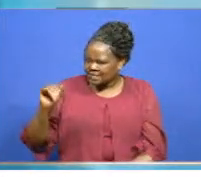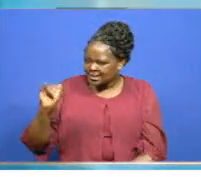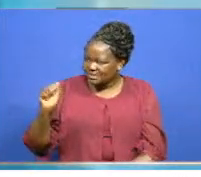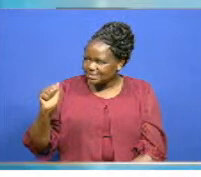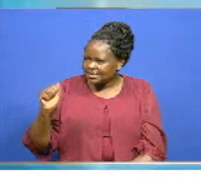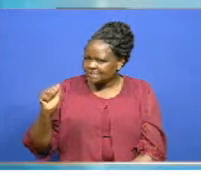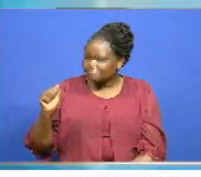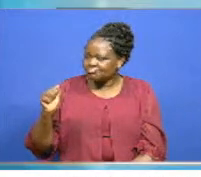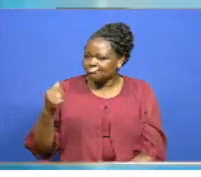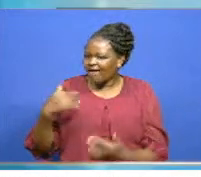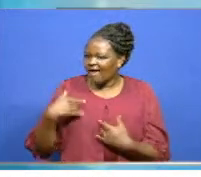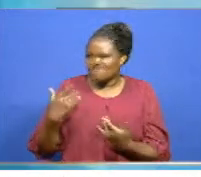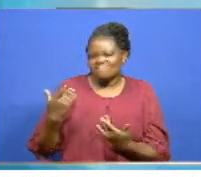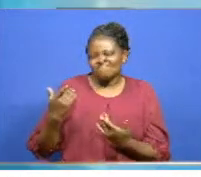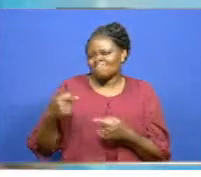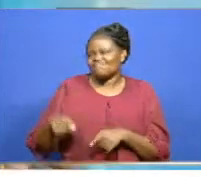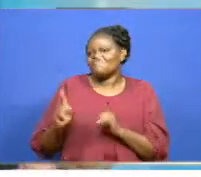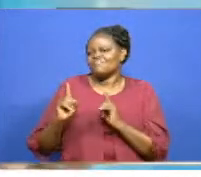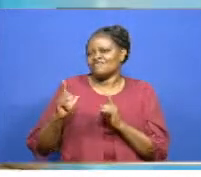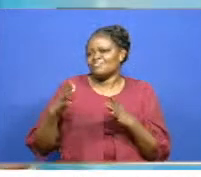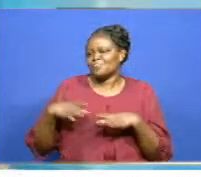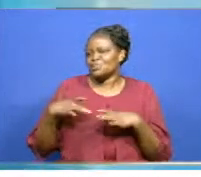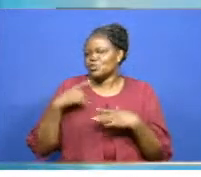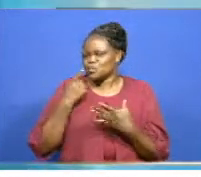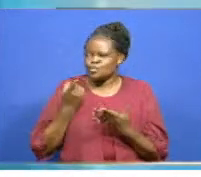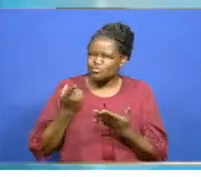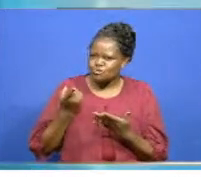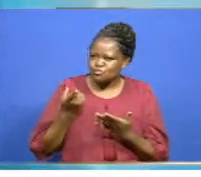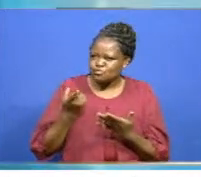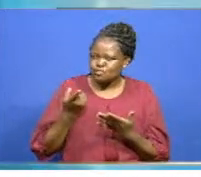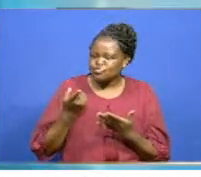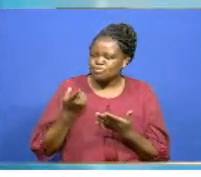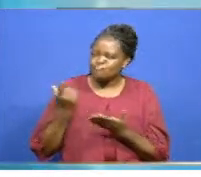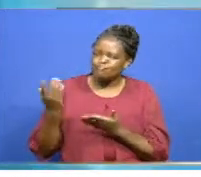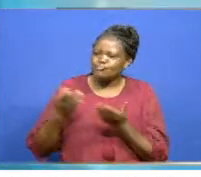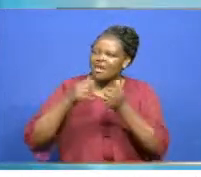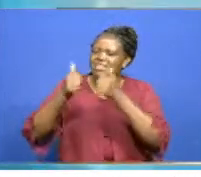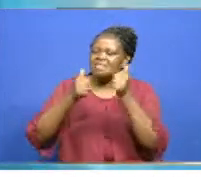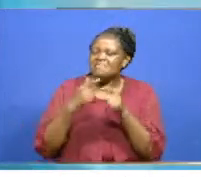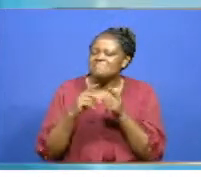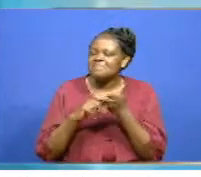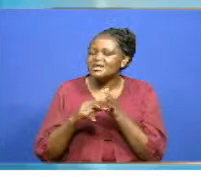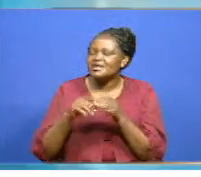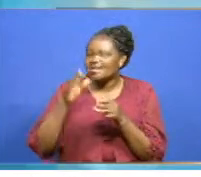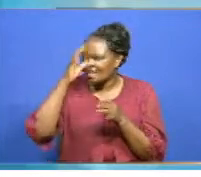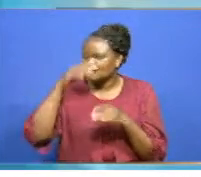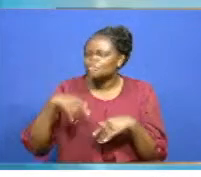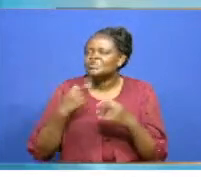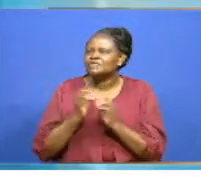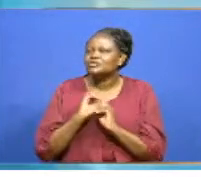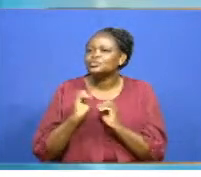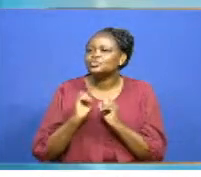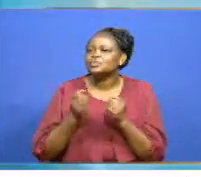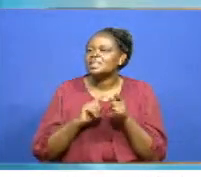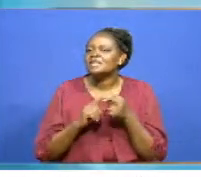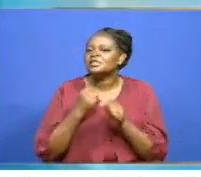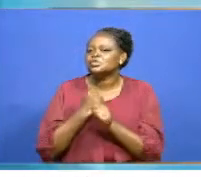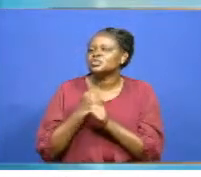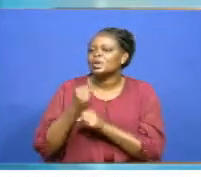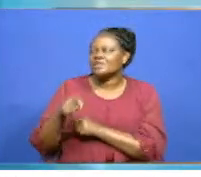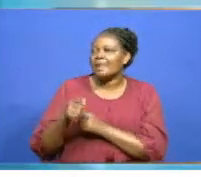he cannot, he's now the one to be bending back to carry the rest. We cannot cheat ourselves. I think so. And he's doing